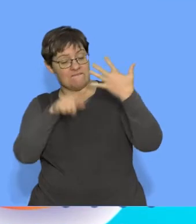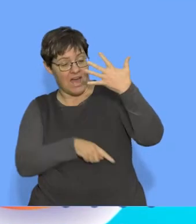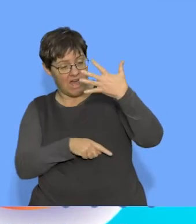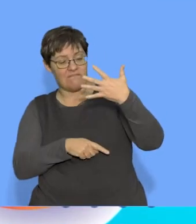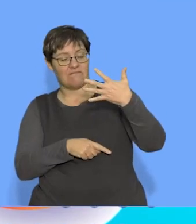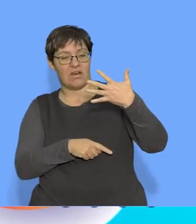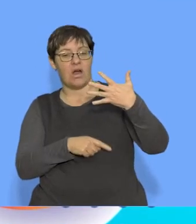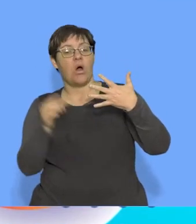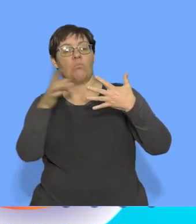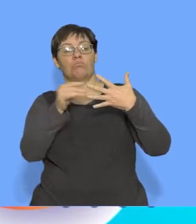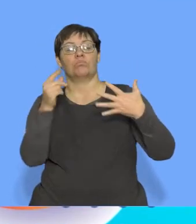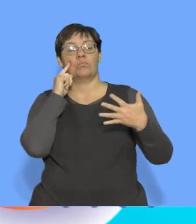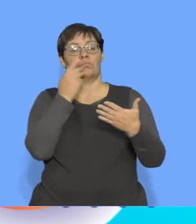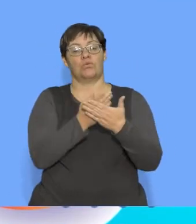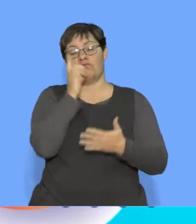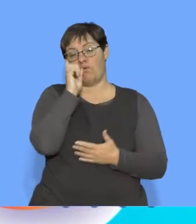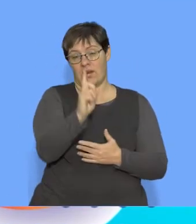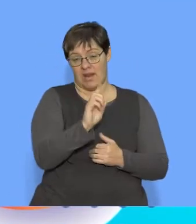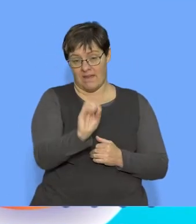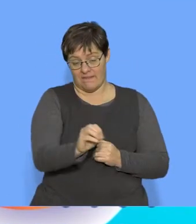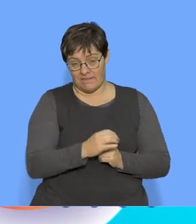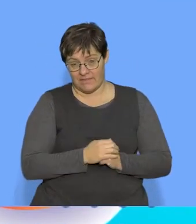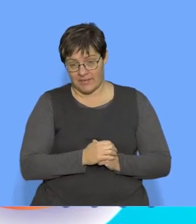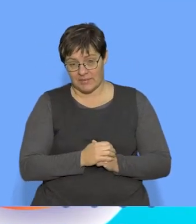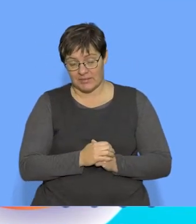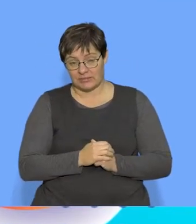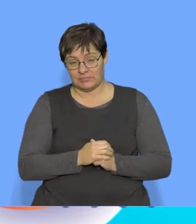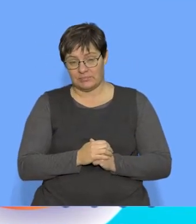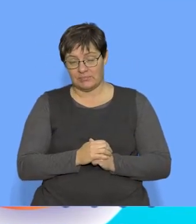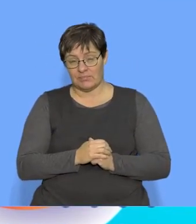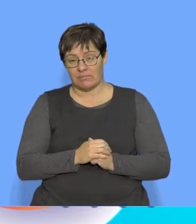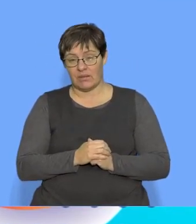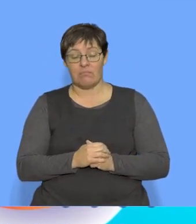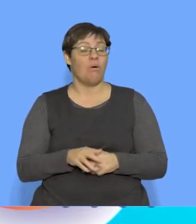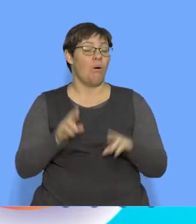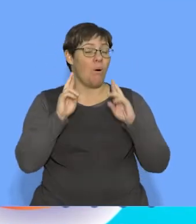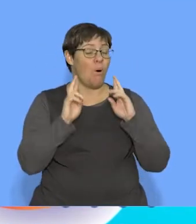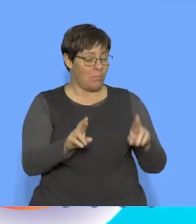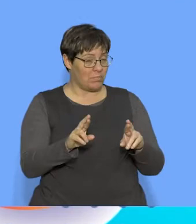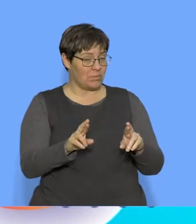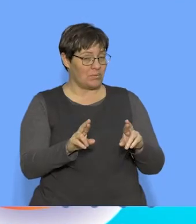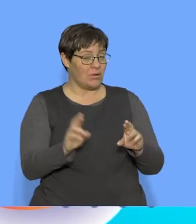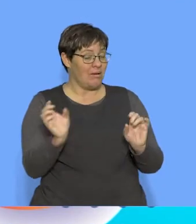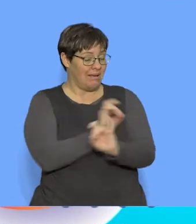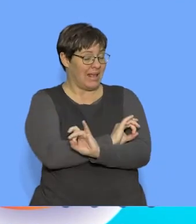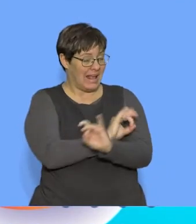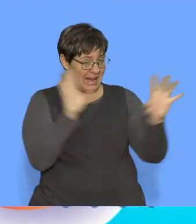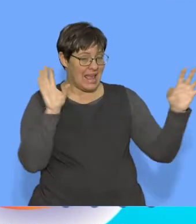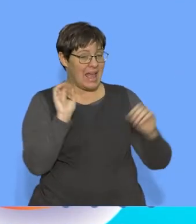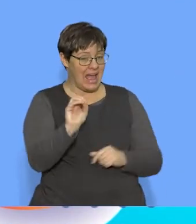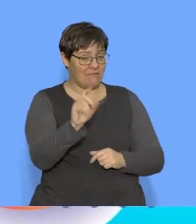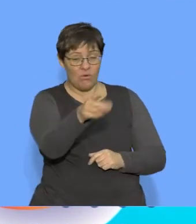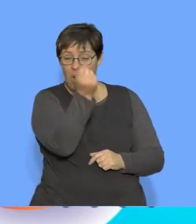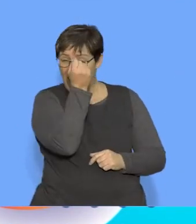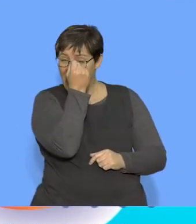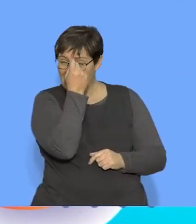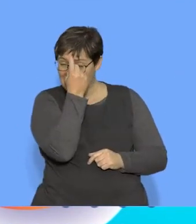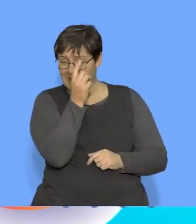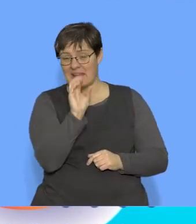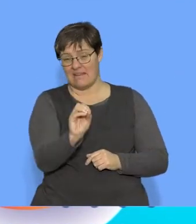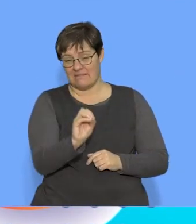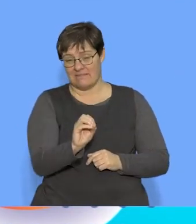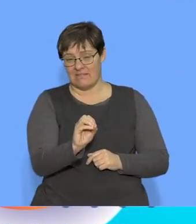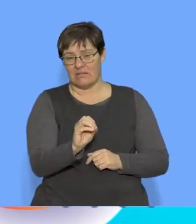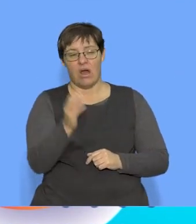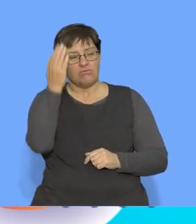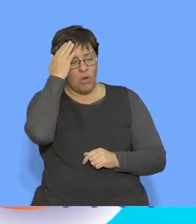of the 5 options that I've given you when we started this. So guys, I hope that is very clear and you can understand